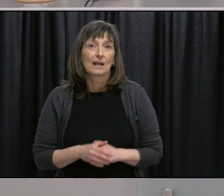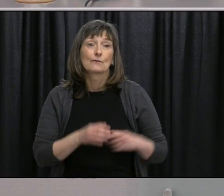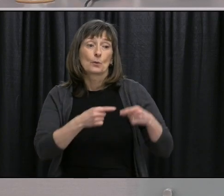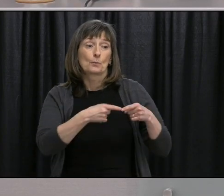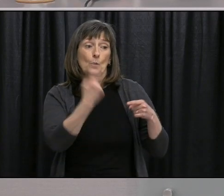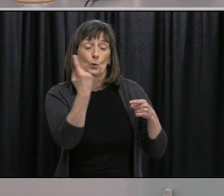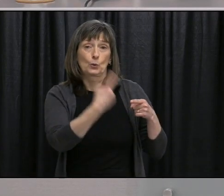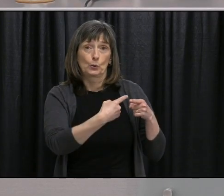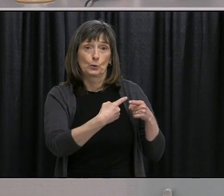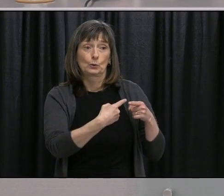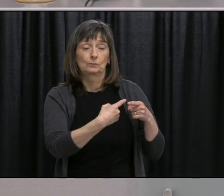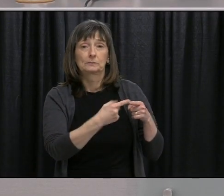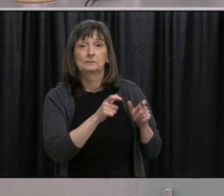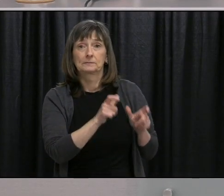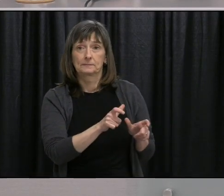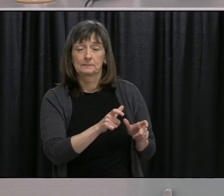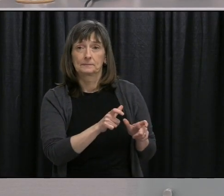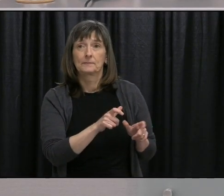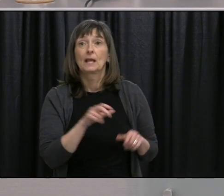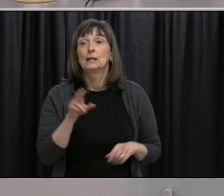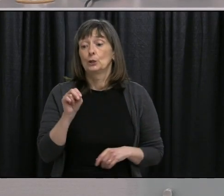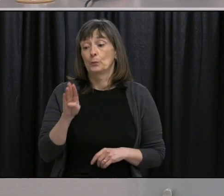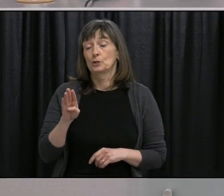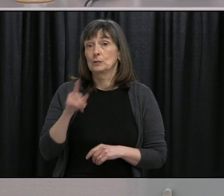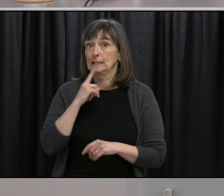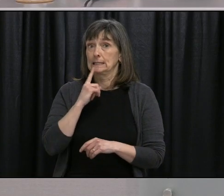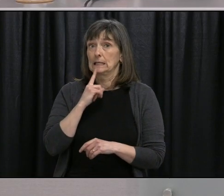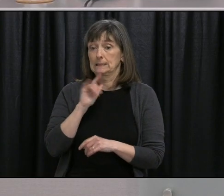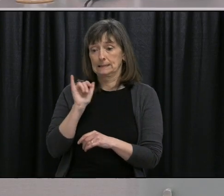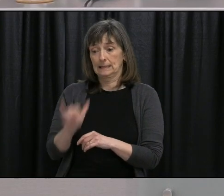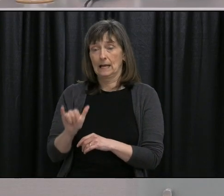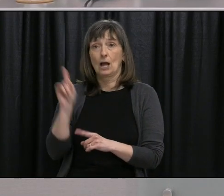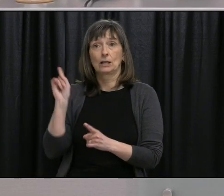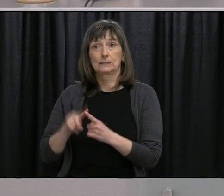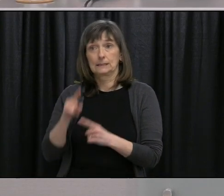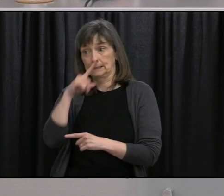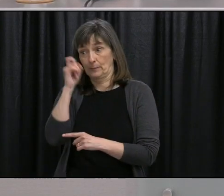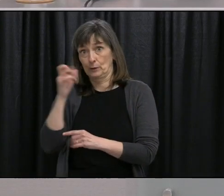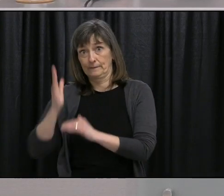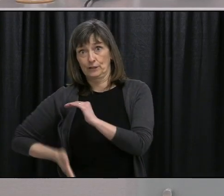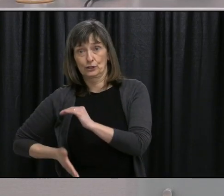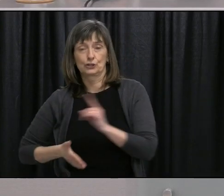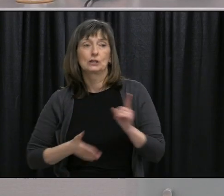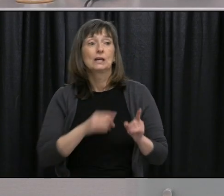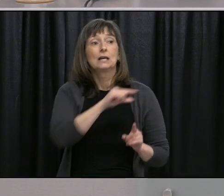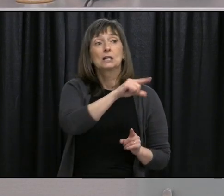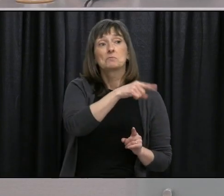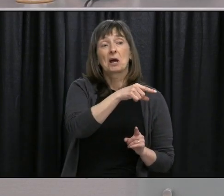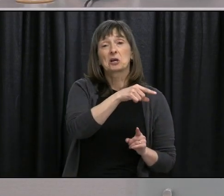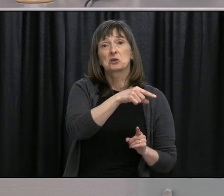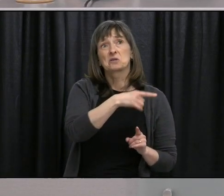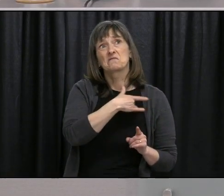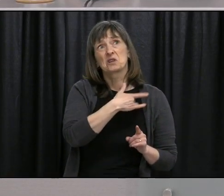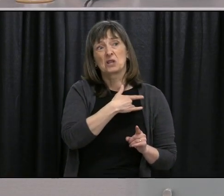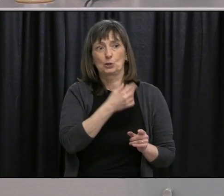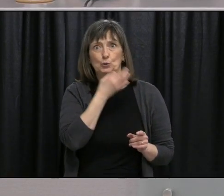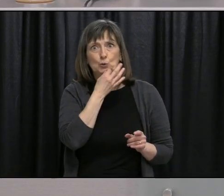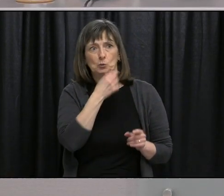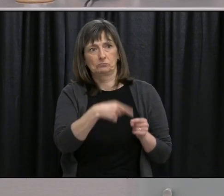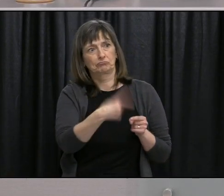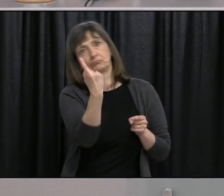Brunswick says they're going to keep theirs in place till the end of the summer. Quebec is saying that they will probably be lifted in the coming